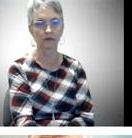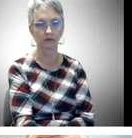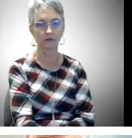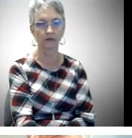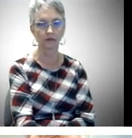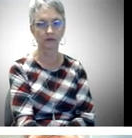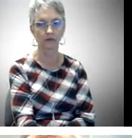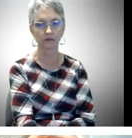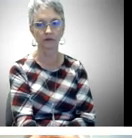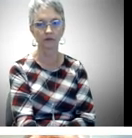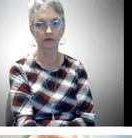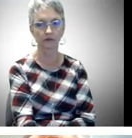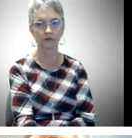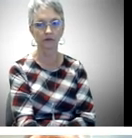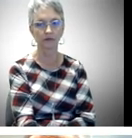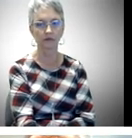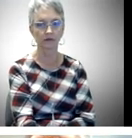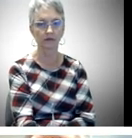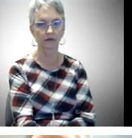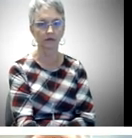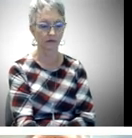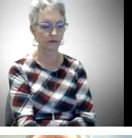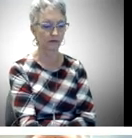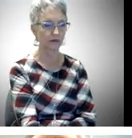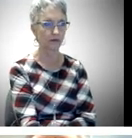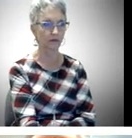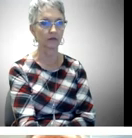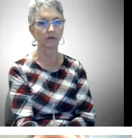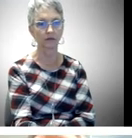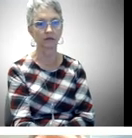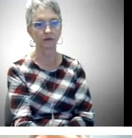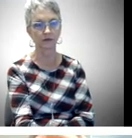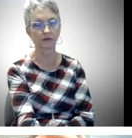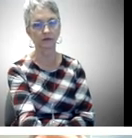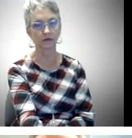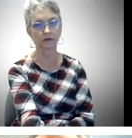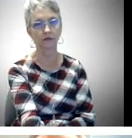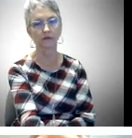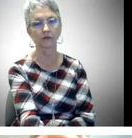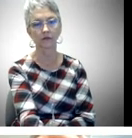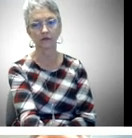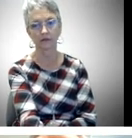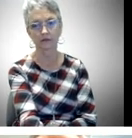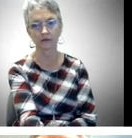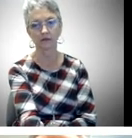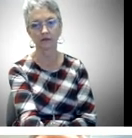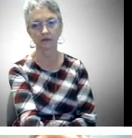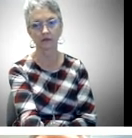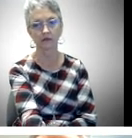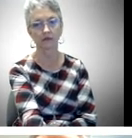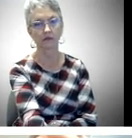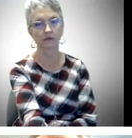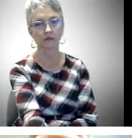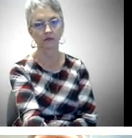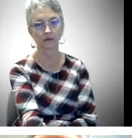paradigm regarding decision making. Instead of having it focused to a guardian and the parent, the person with a